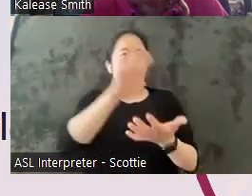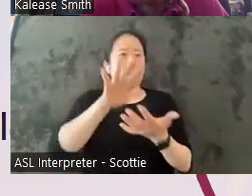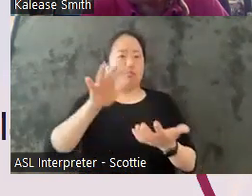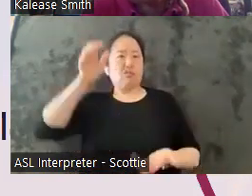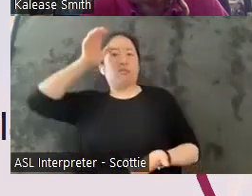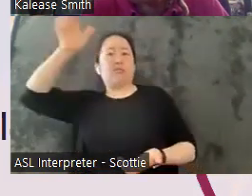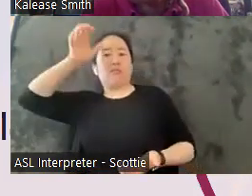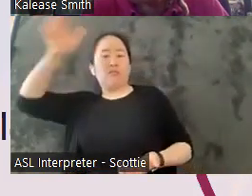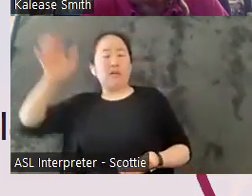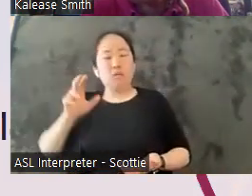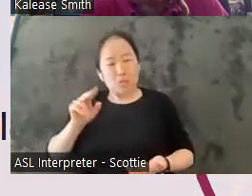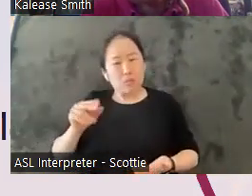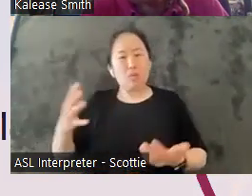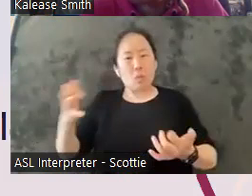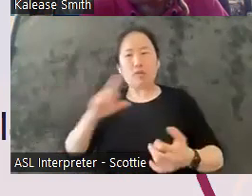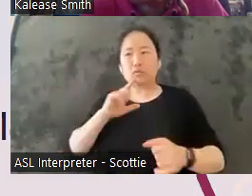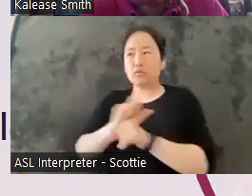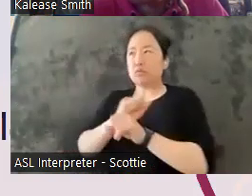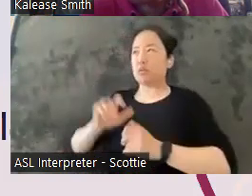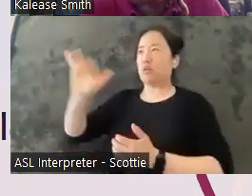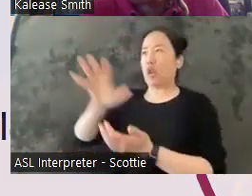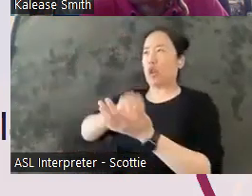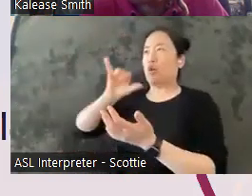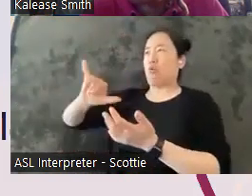very actionable lessons taken away, whether that's